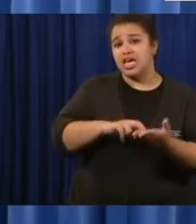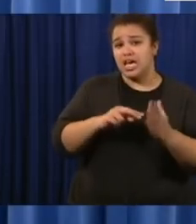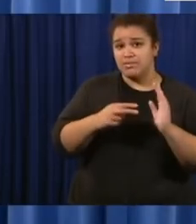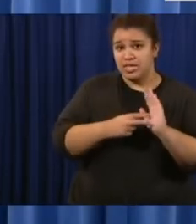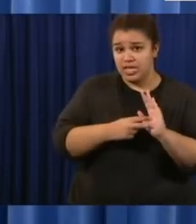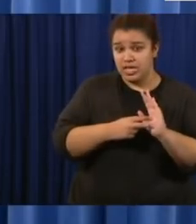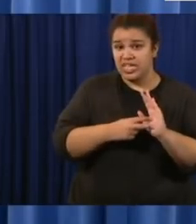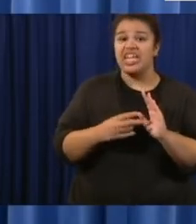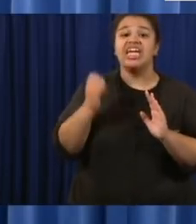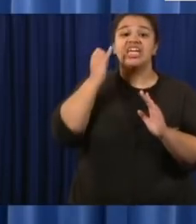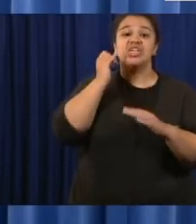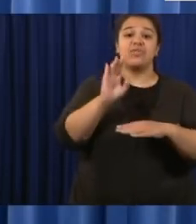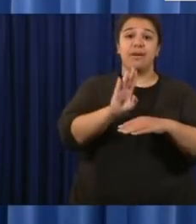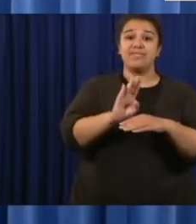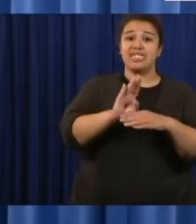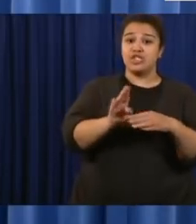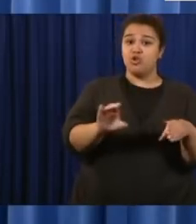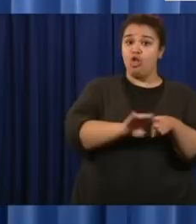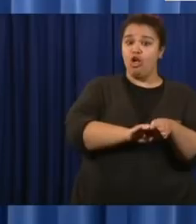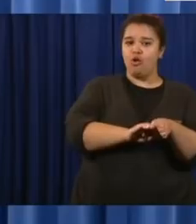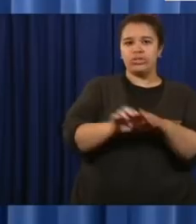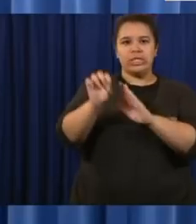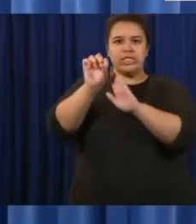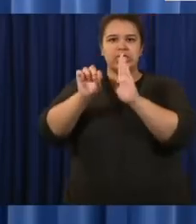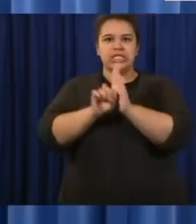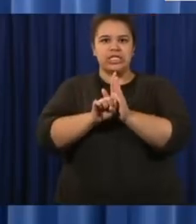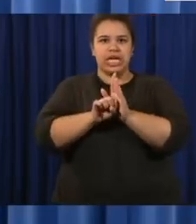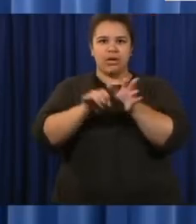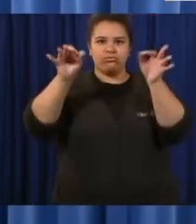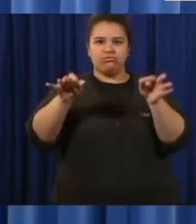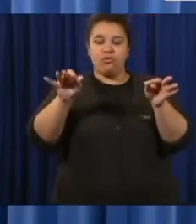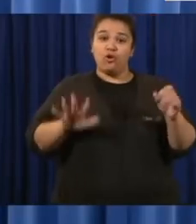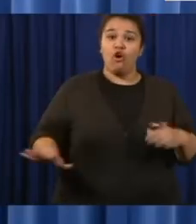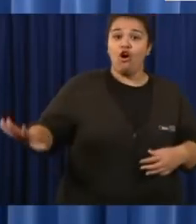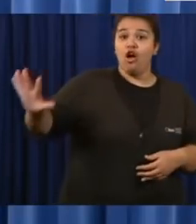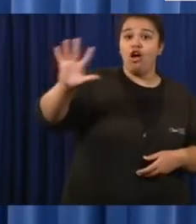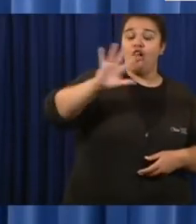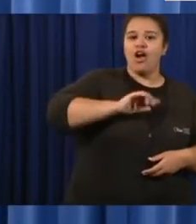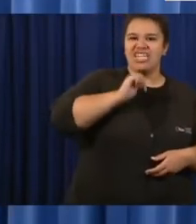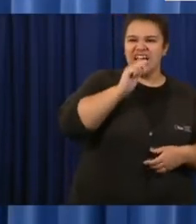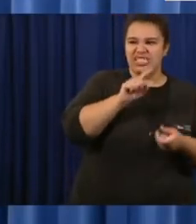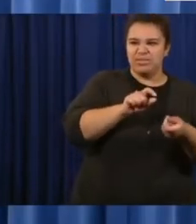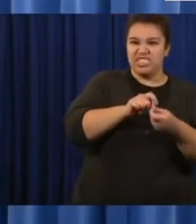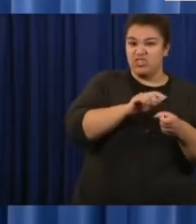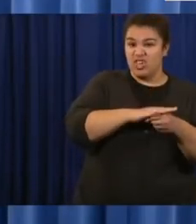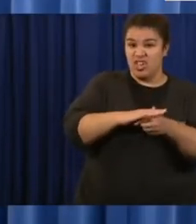on a statewide basis rather than be hotspot specific?